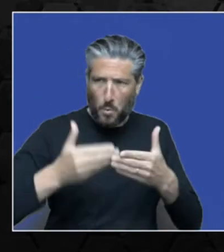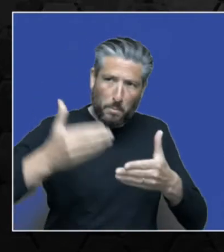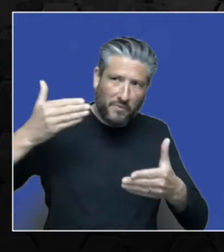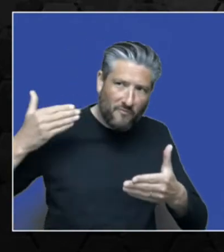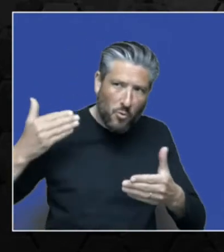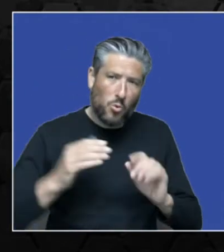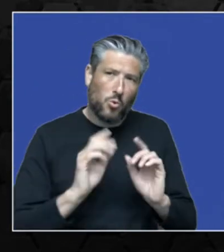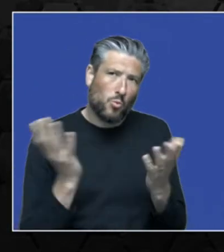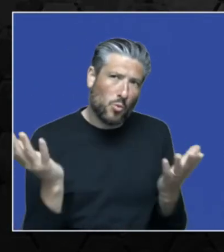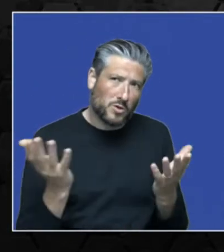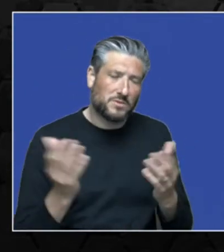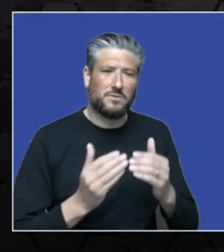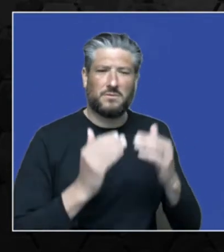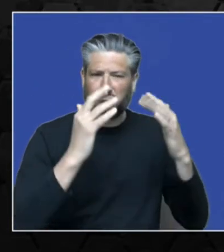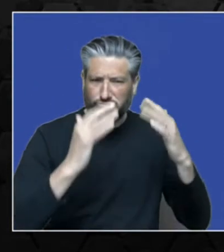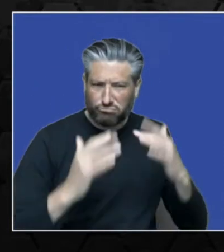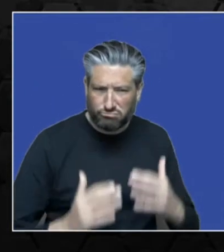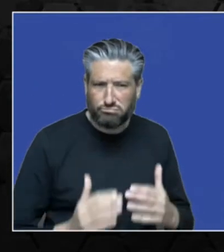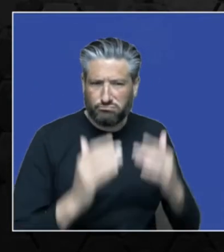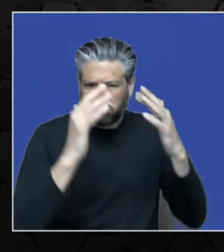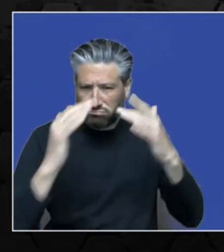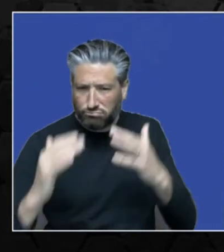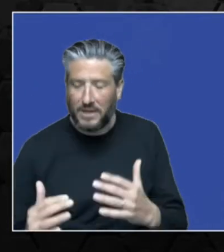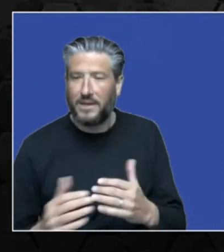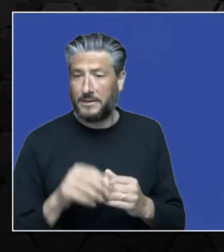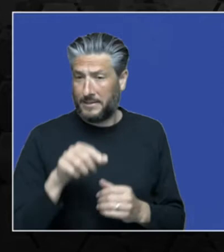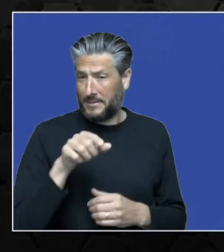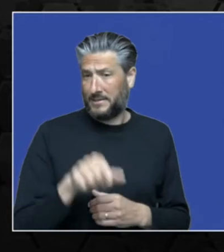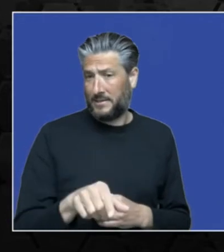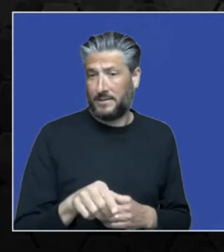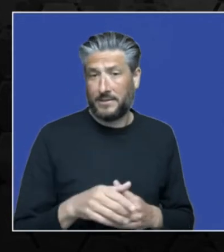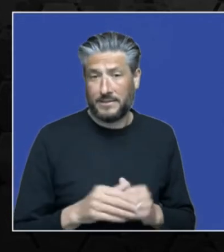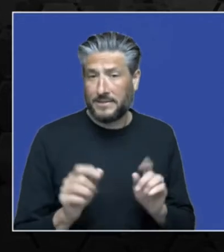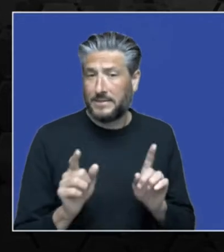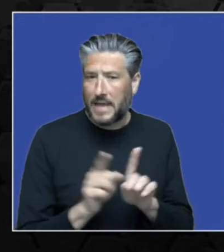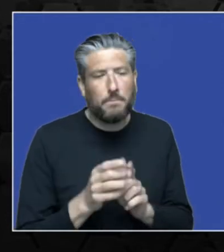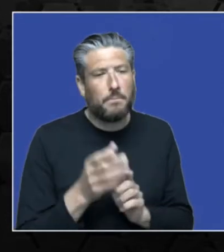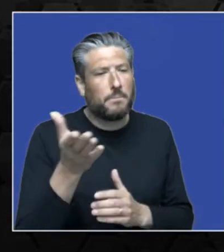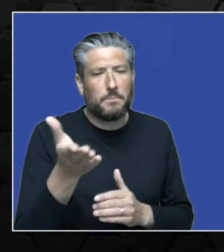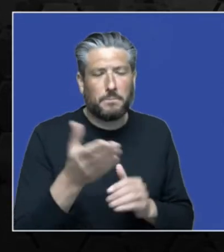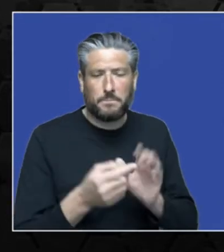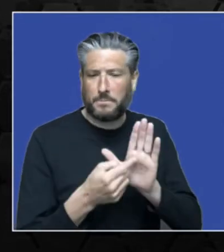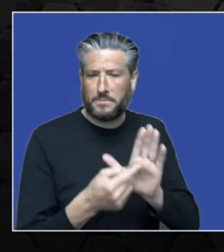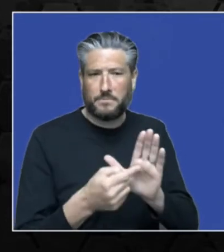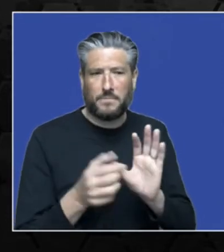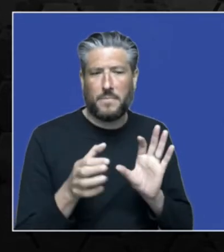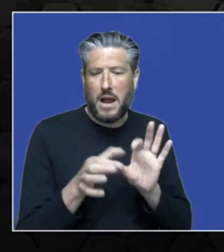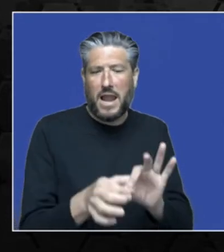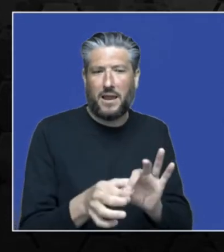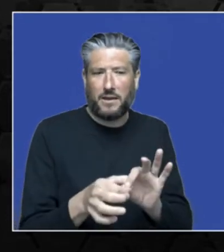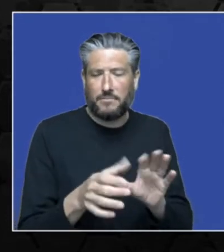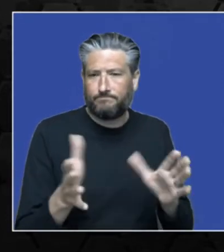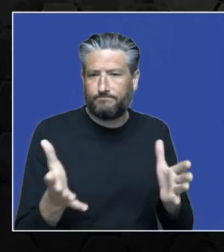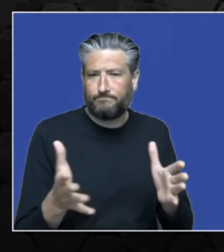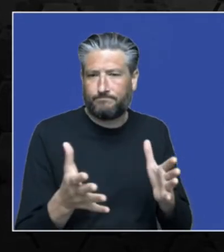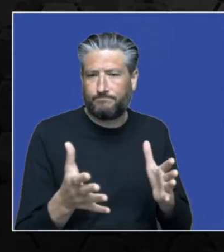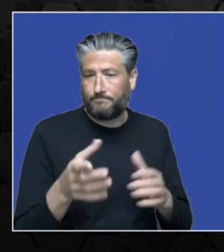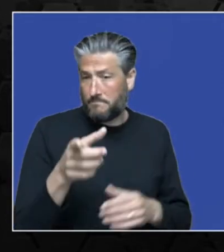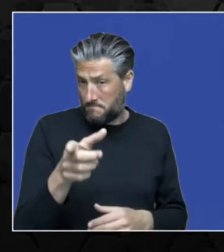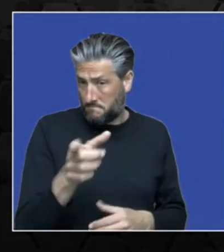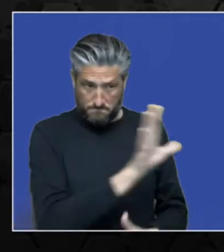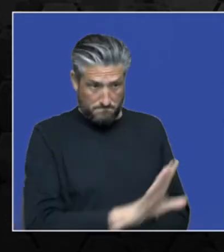clusters that you see, like I mentioned. So use cases for this, like this is the example that I gave you. The first one is of the pizza